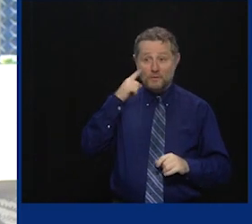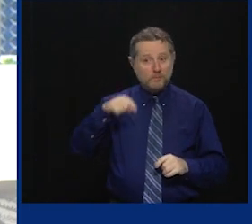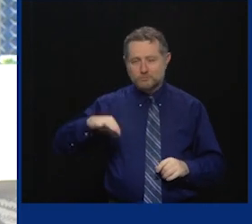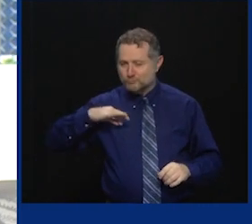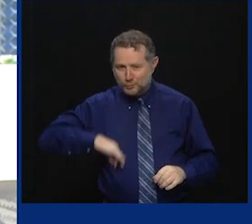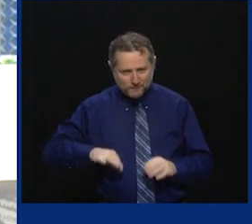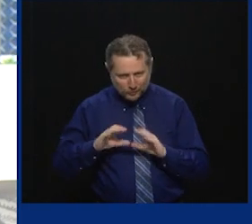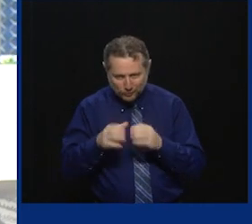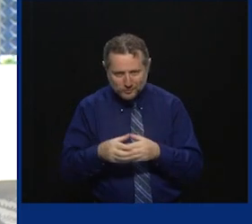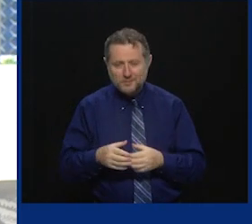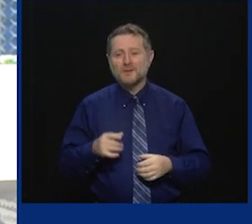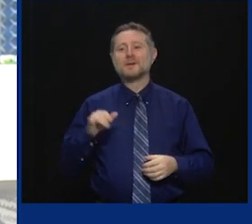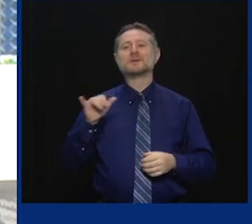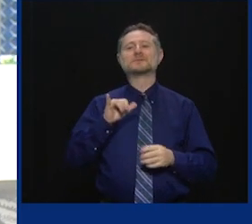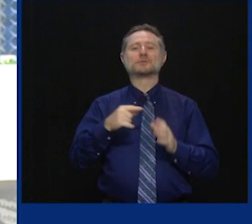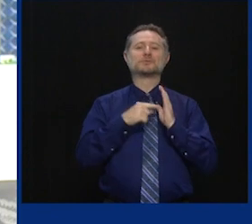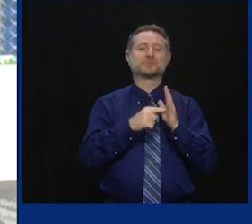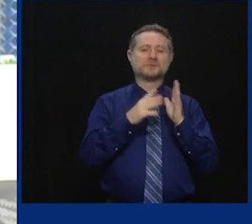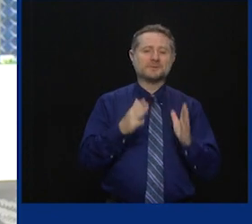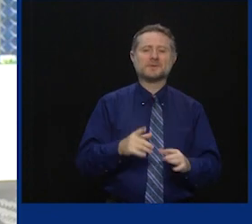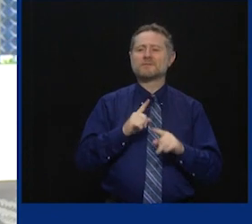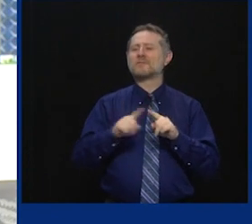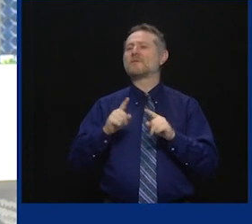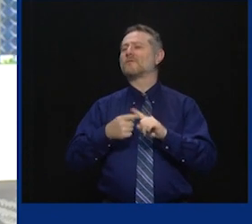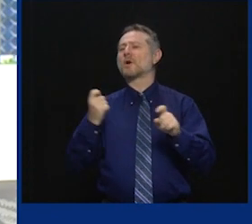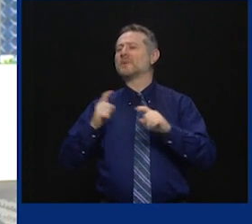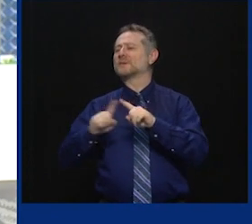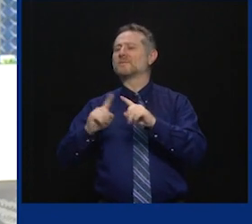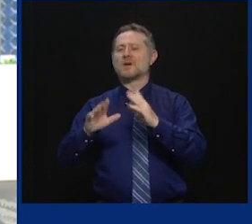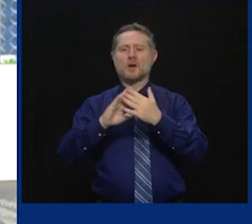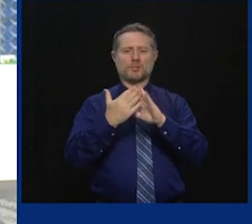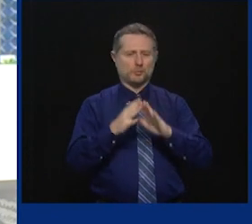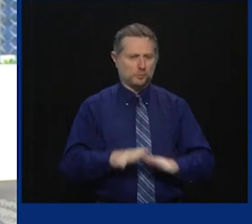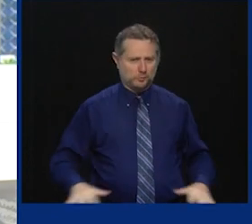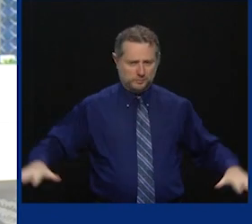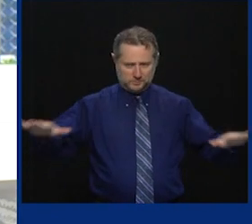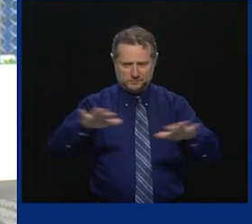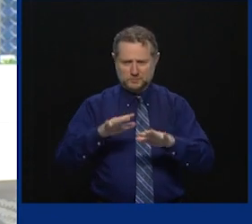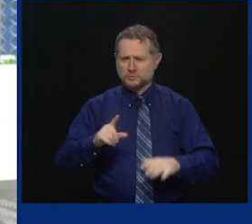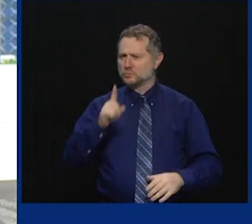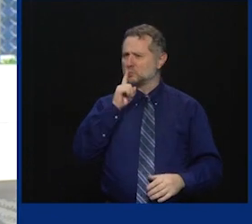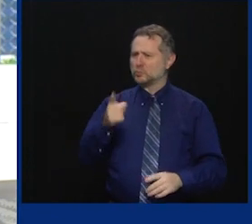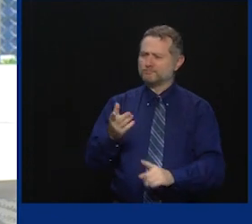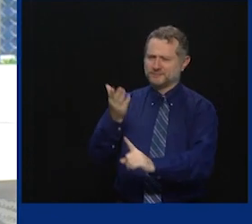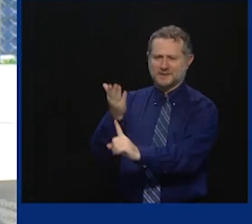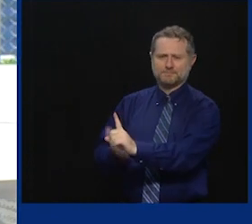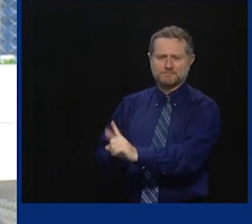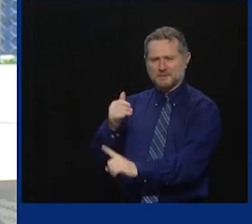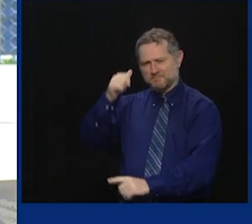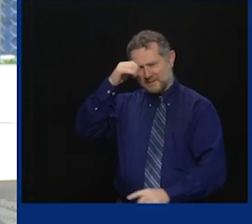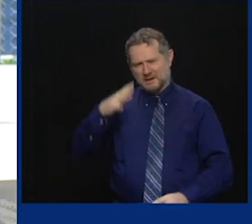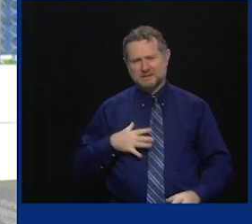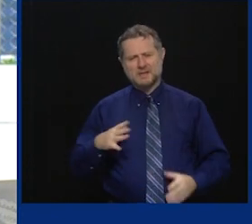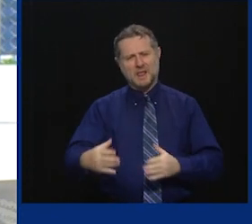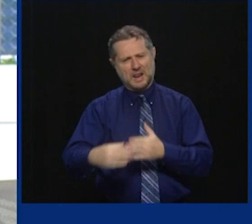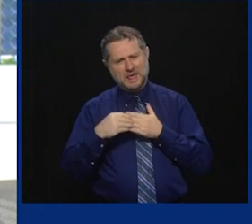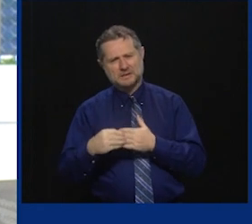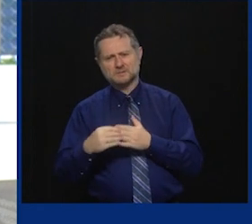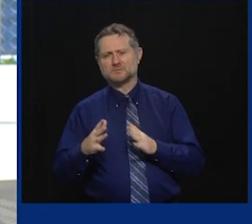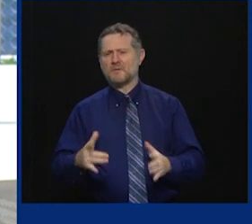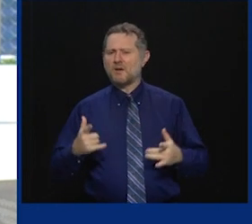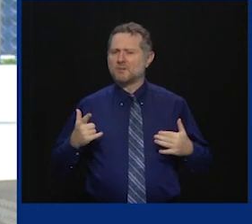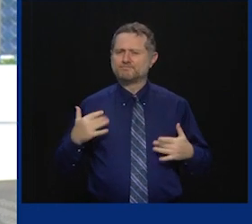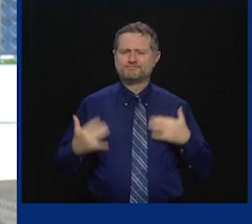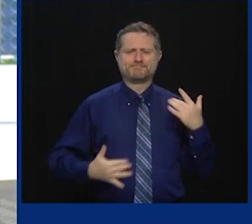from the EJ communities. So I think that has set him up well, but he's truly a man of leading from the front, and I know that that'll serve us well in this